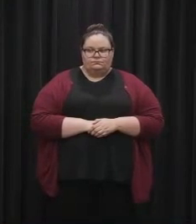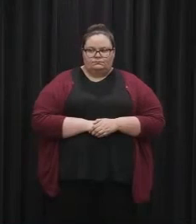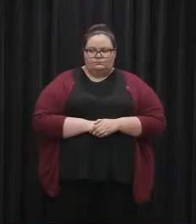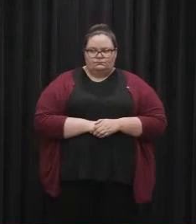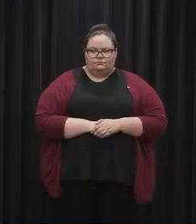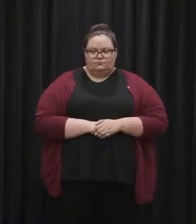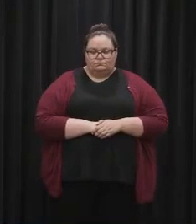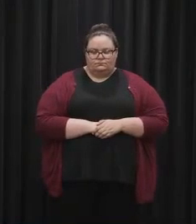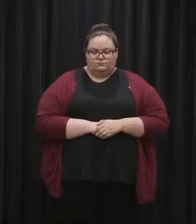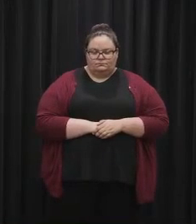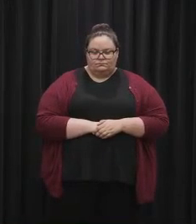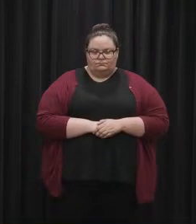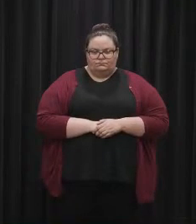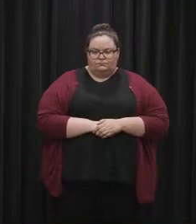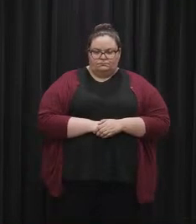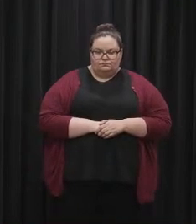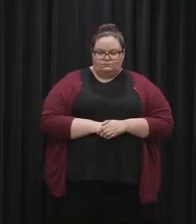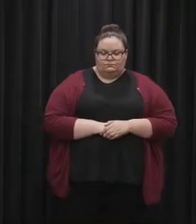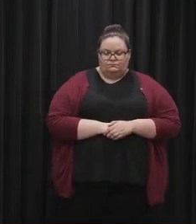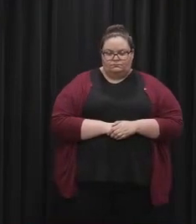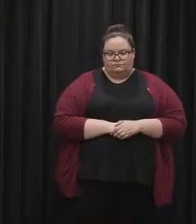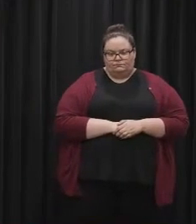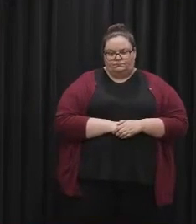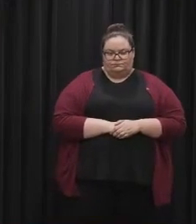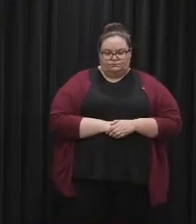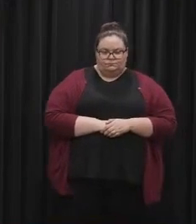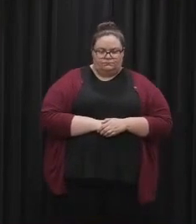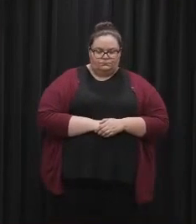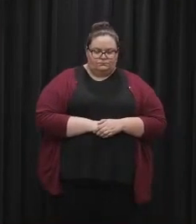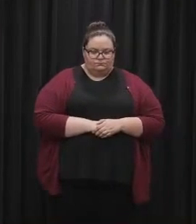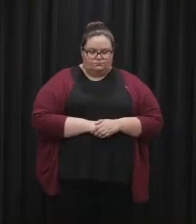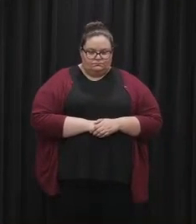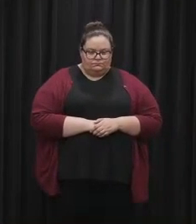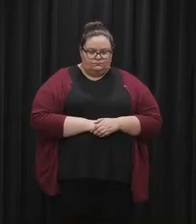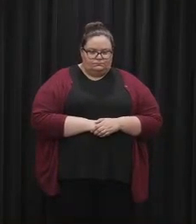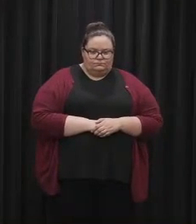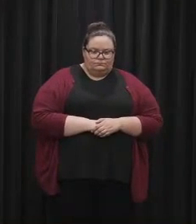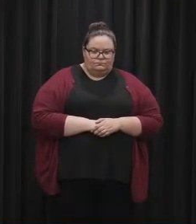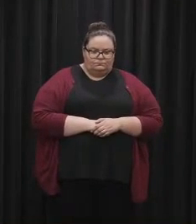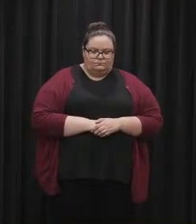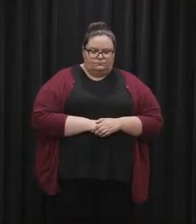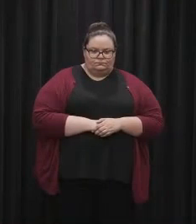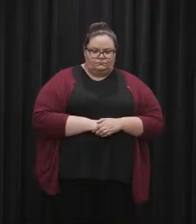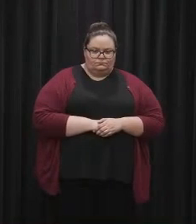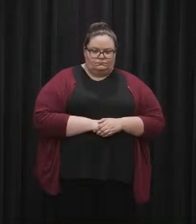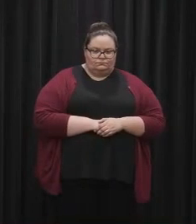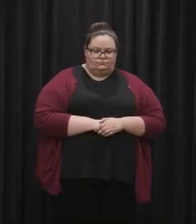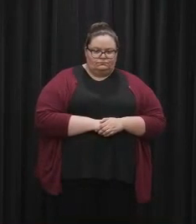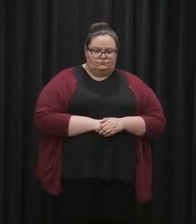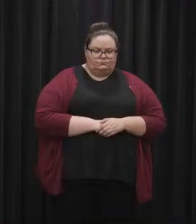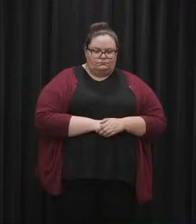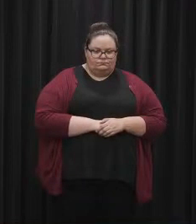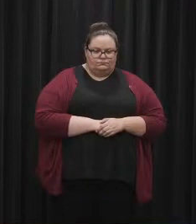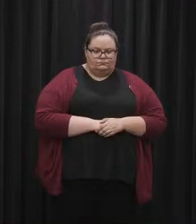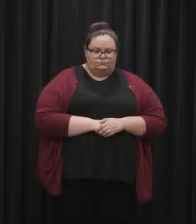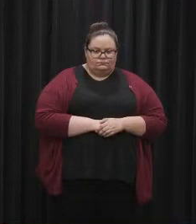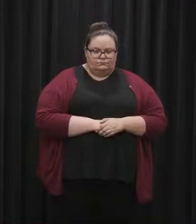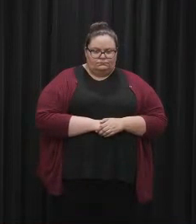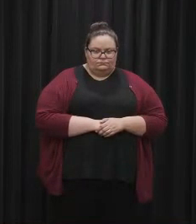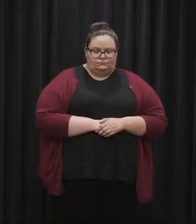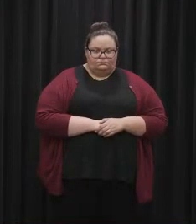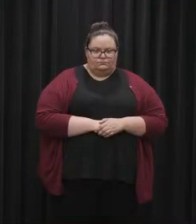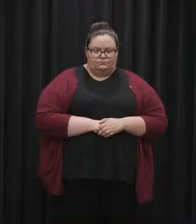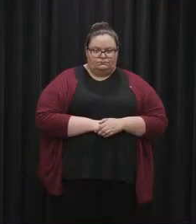anyone who has symptoms. That is not a problem, and we've also ramped up measures for people who travel every day, so